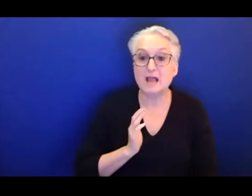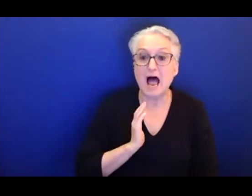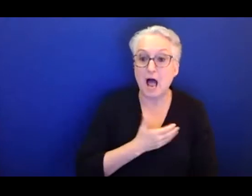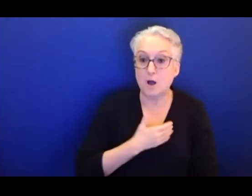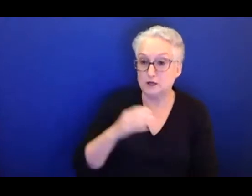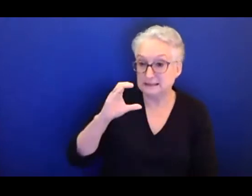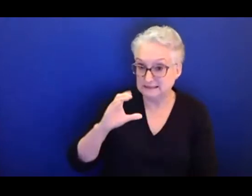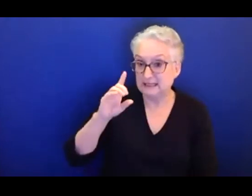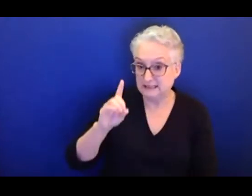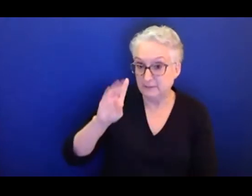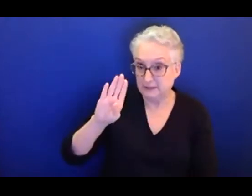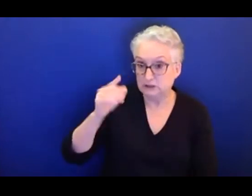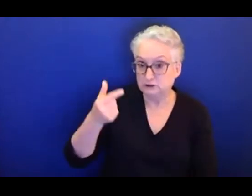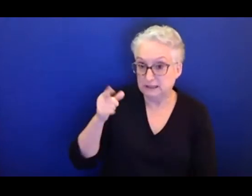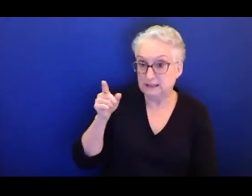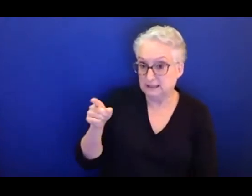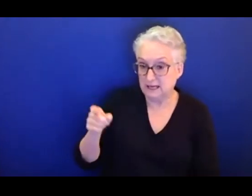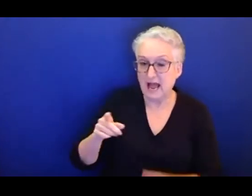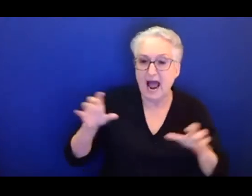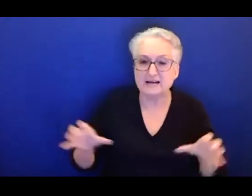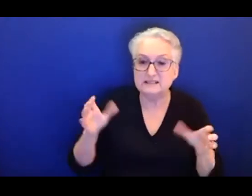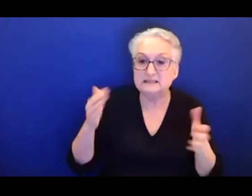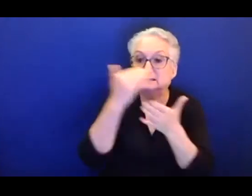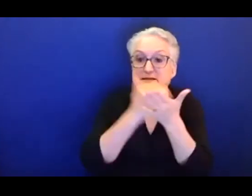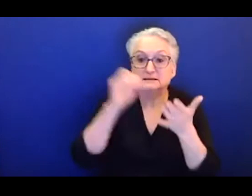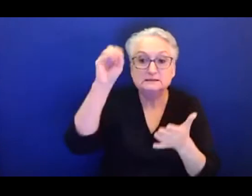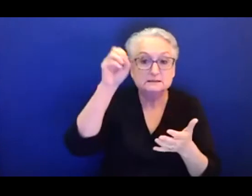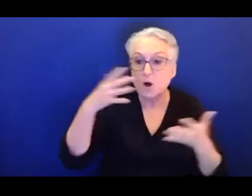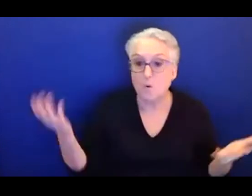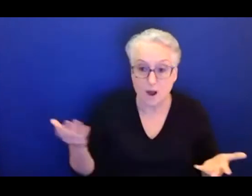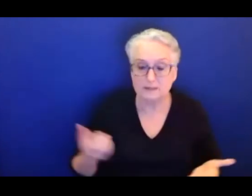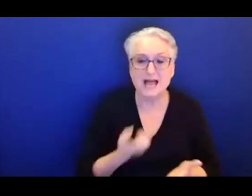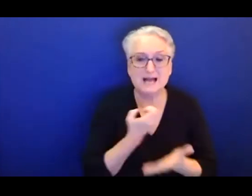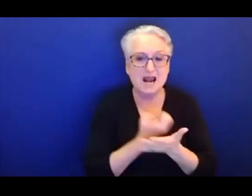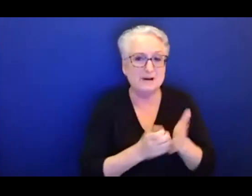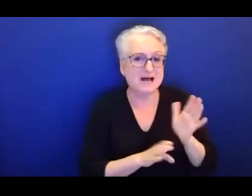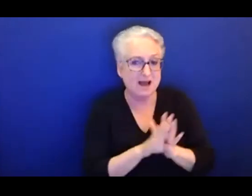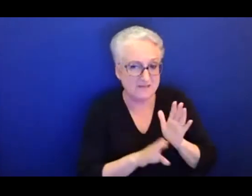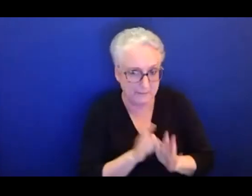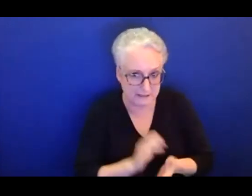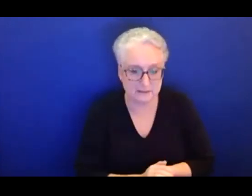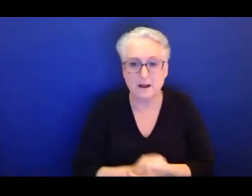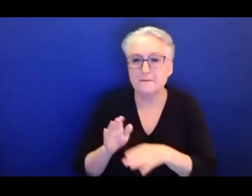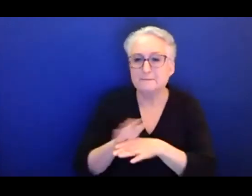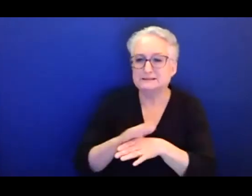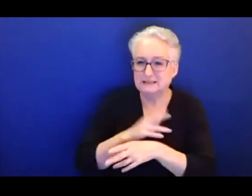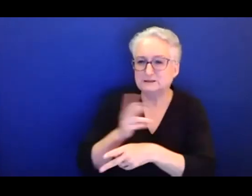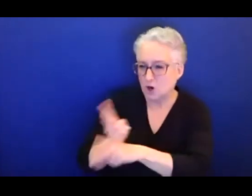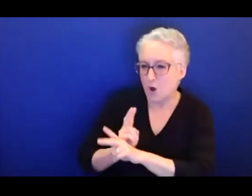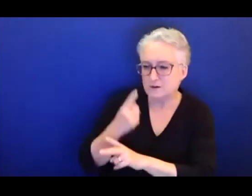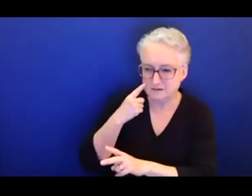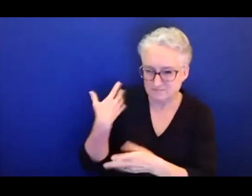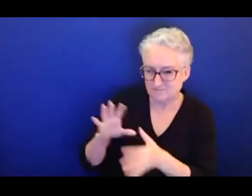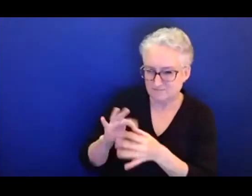For our neighborhood development, that includes things like street liaisons and planned development. It can include our rehabilitation